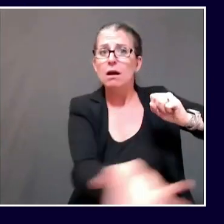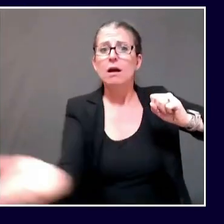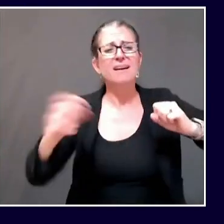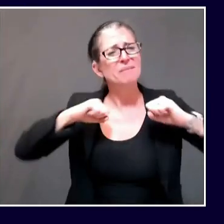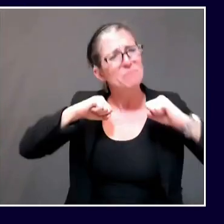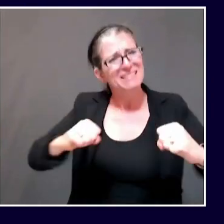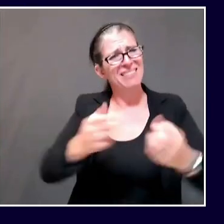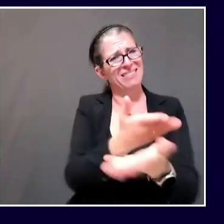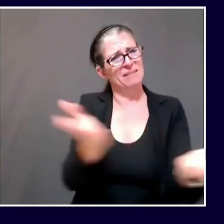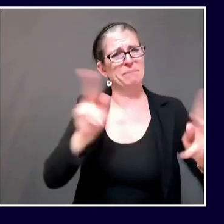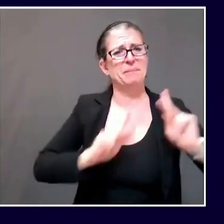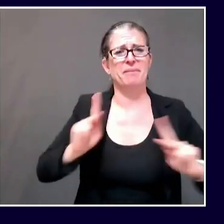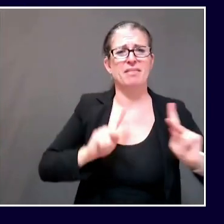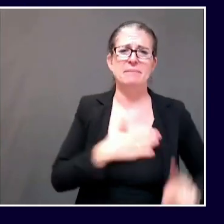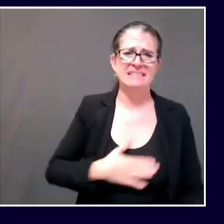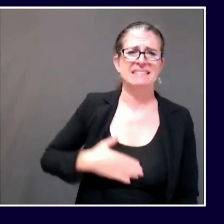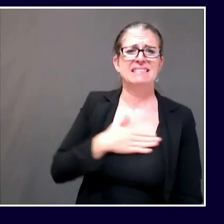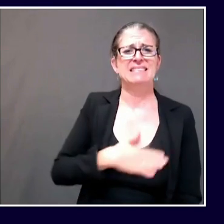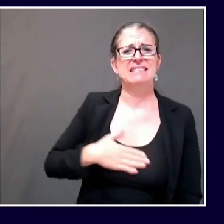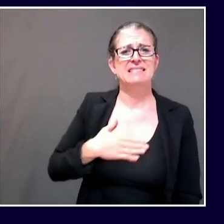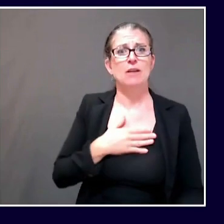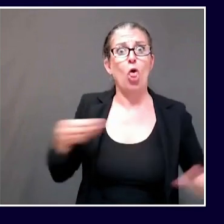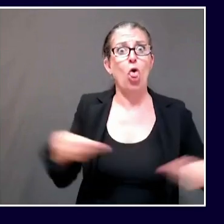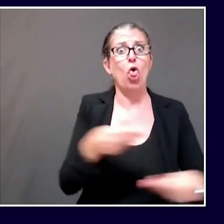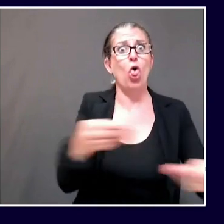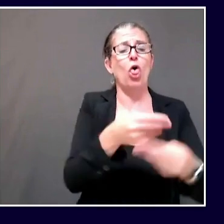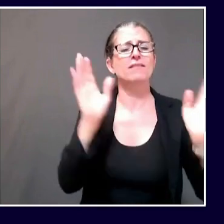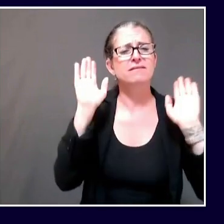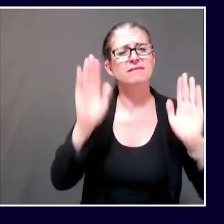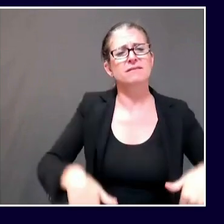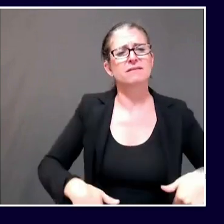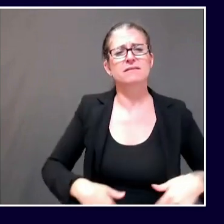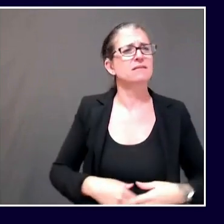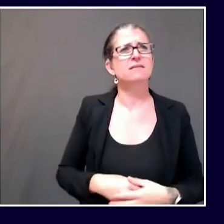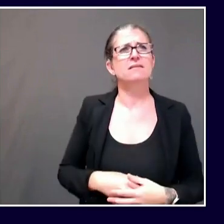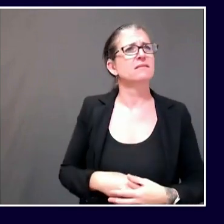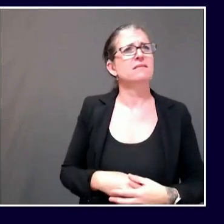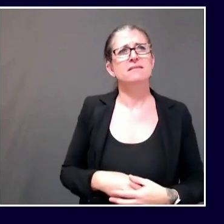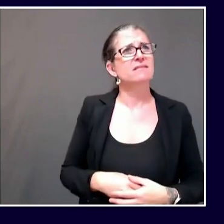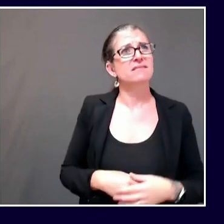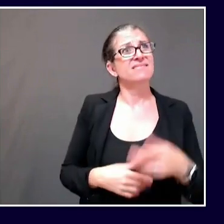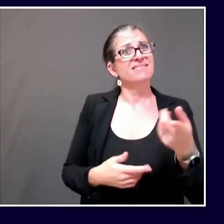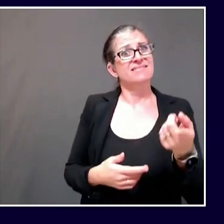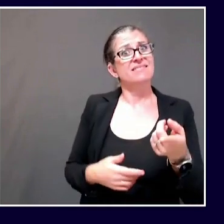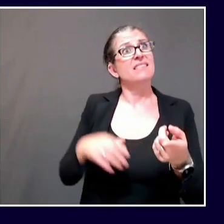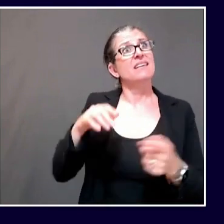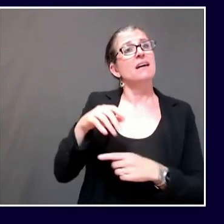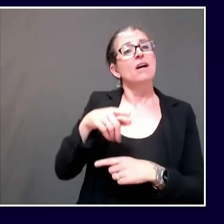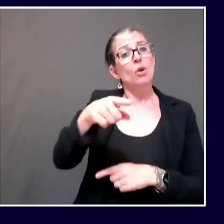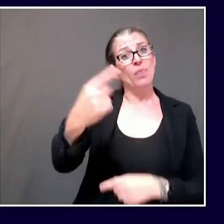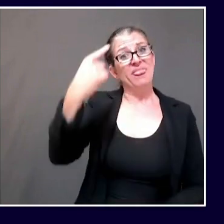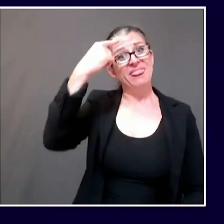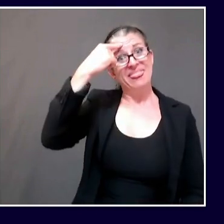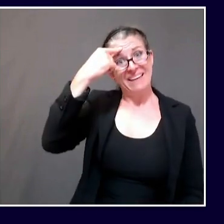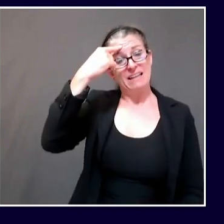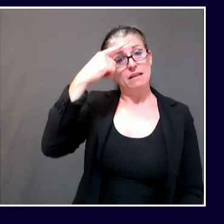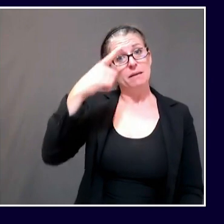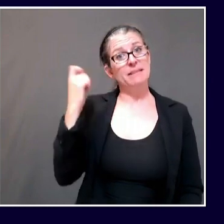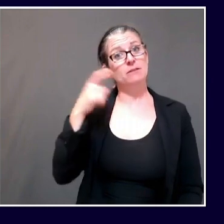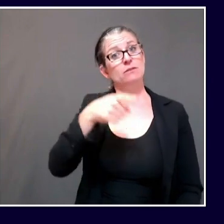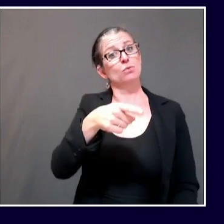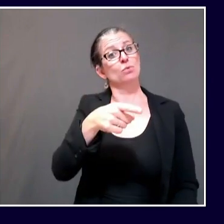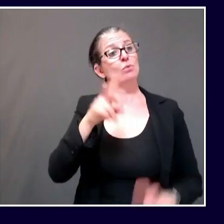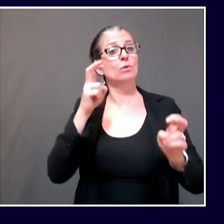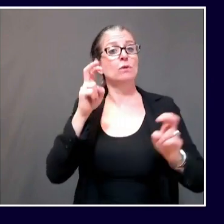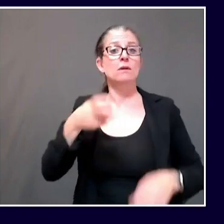It has less to do with the fact that they're faith leaders and more that they are leaders, irrespective of the type of organization. This is a time